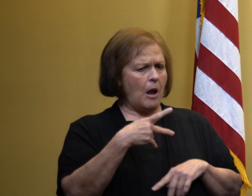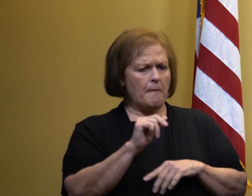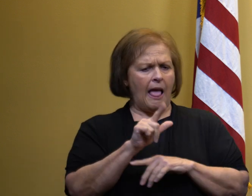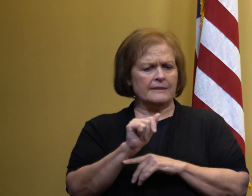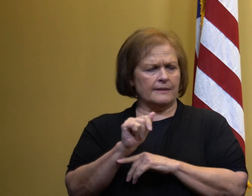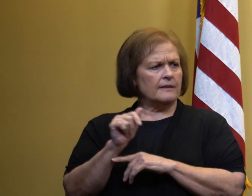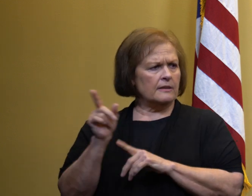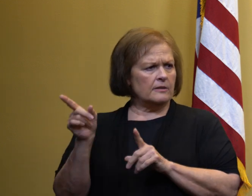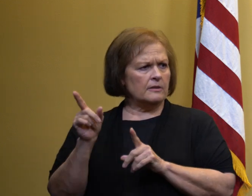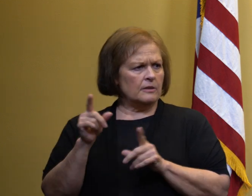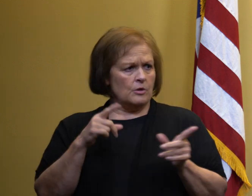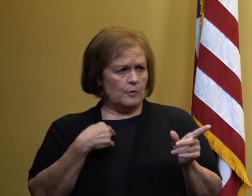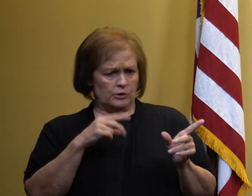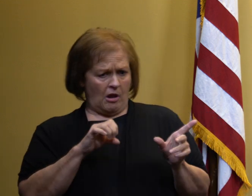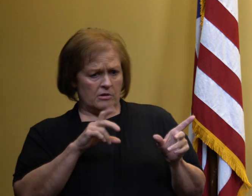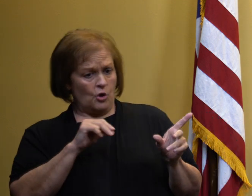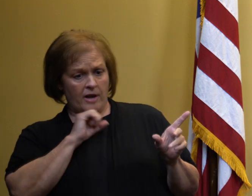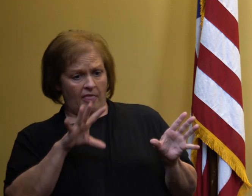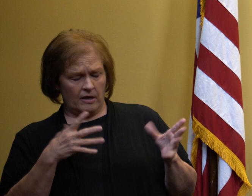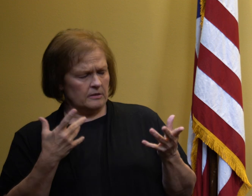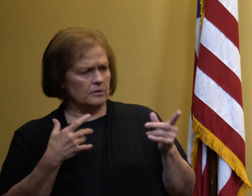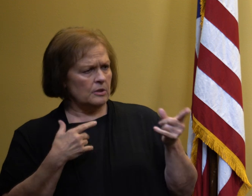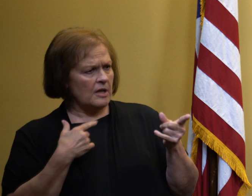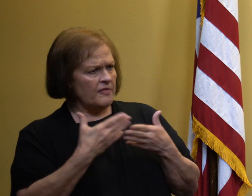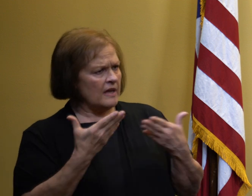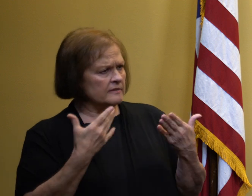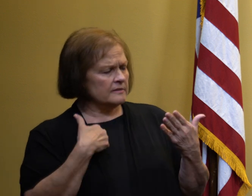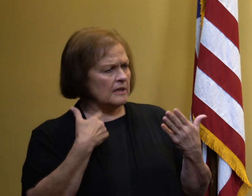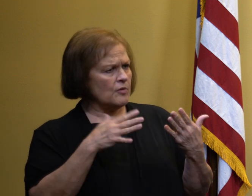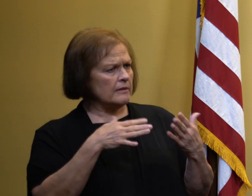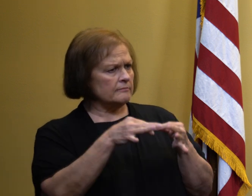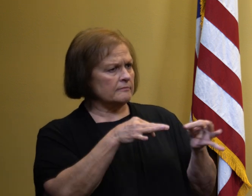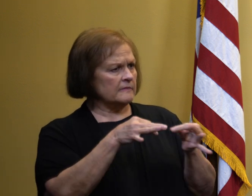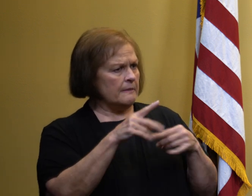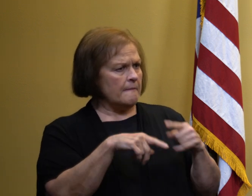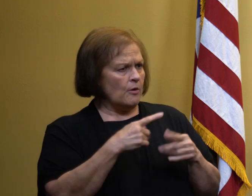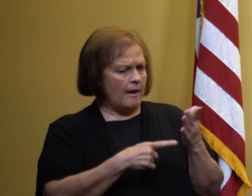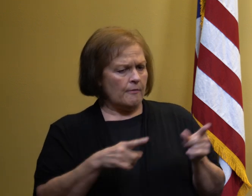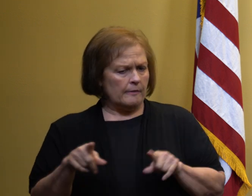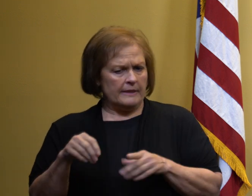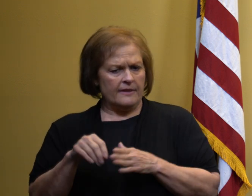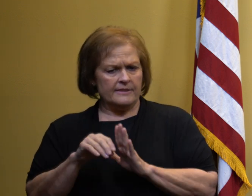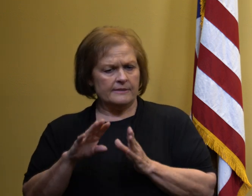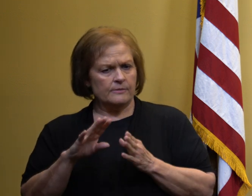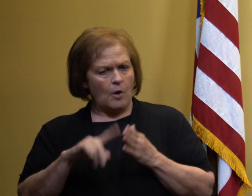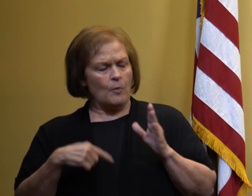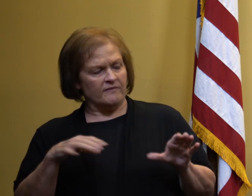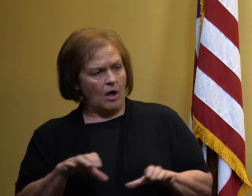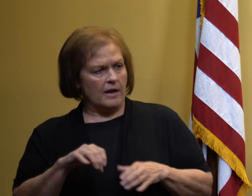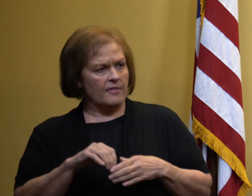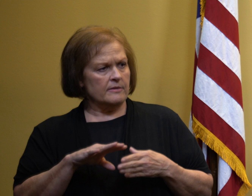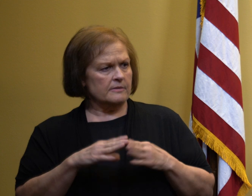about nothing being done. Clearly what I've articulated are steps and things that have been done by the city of New Orleans, and